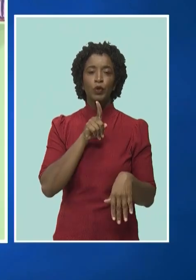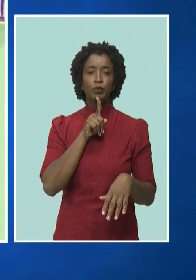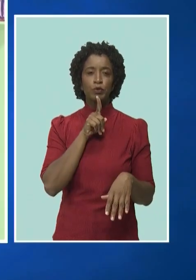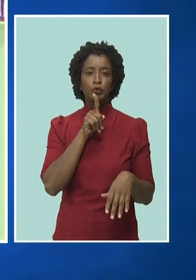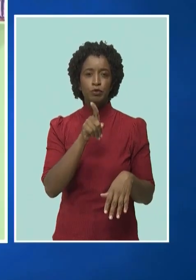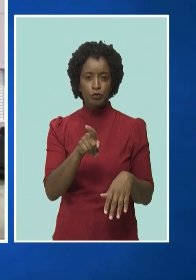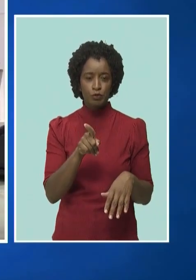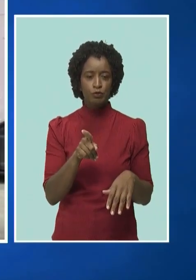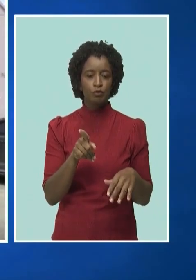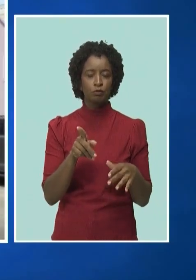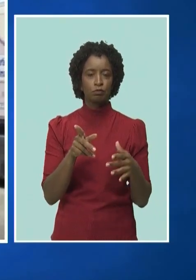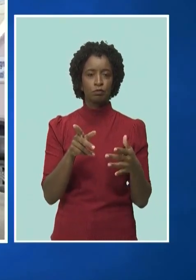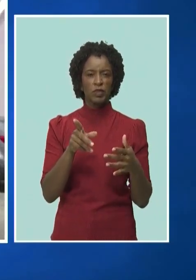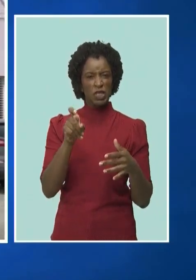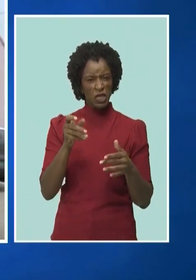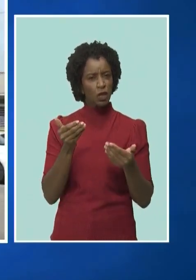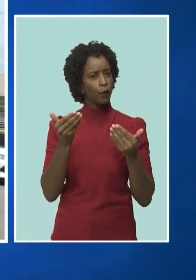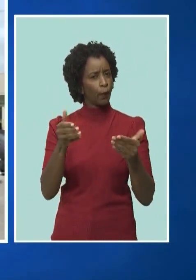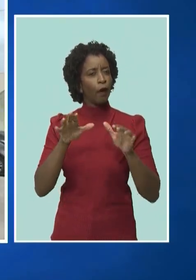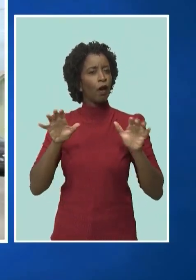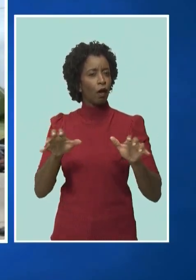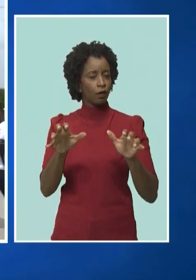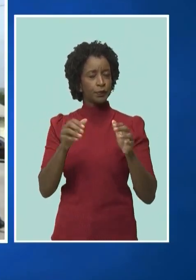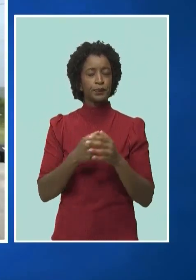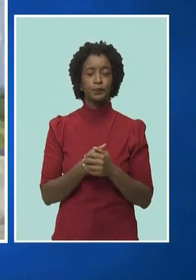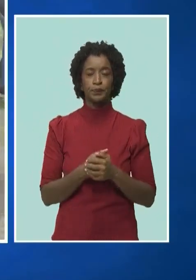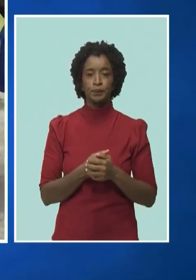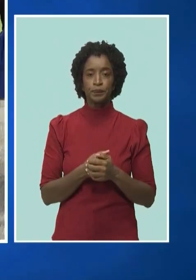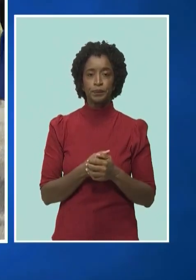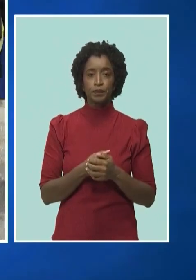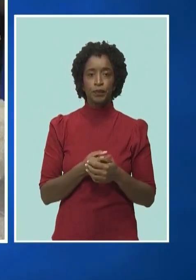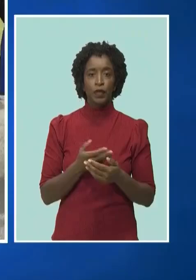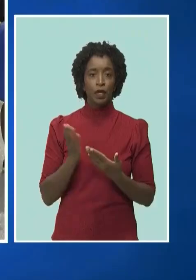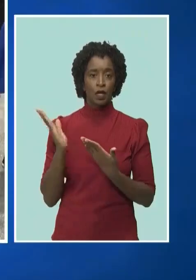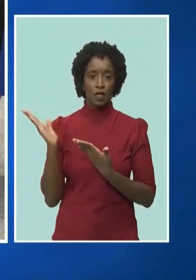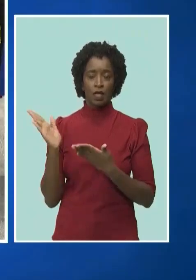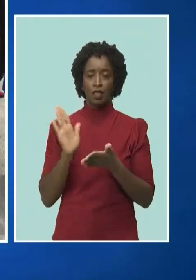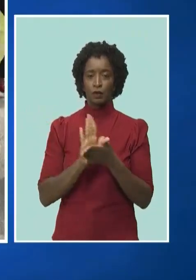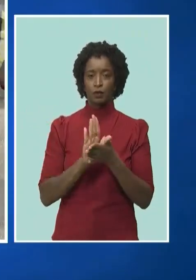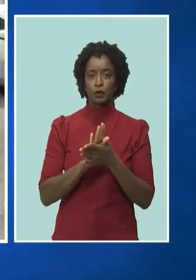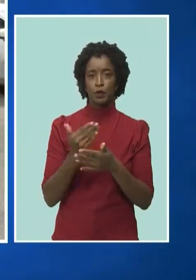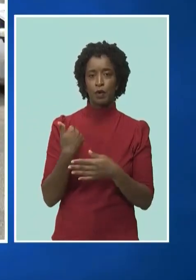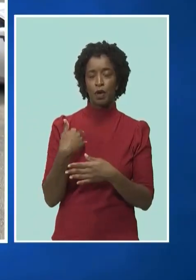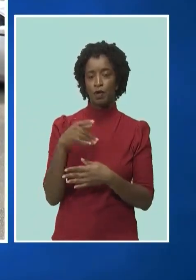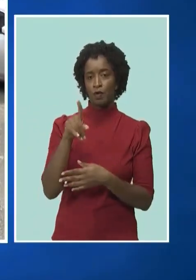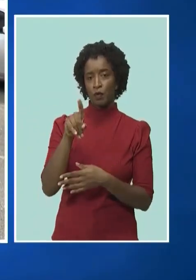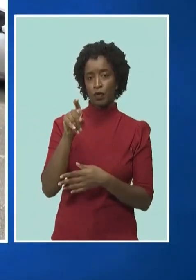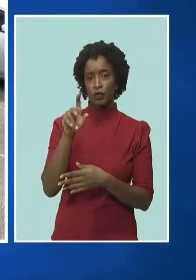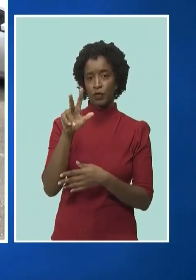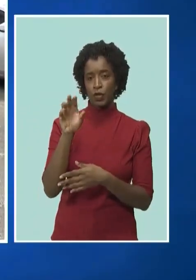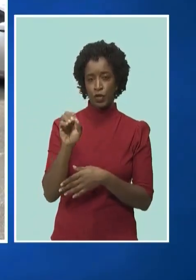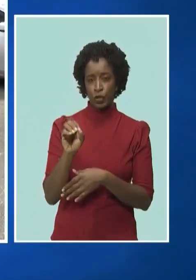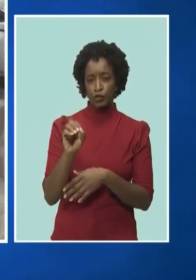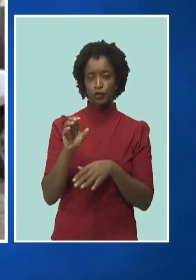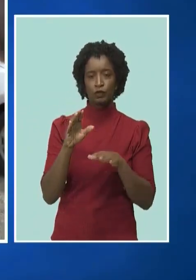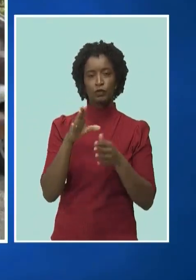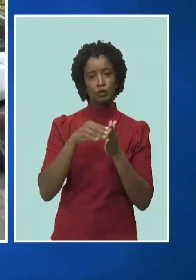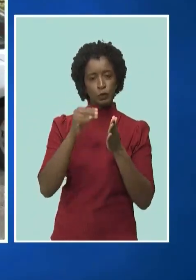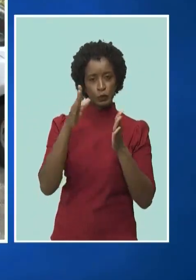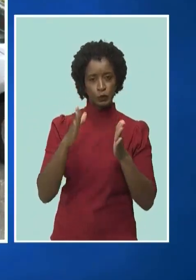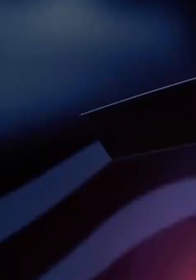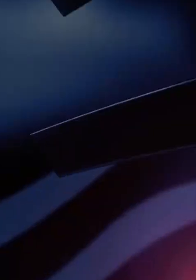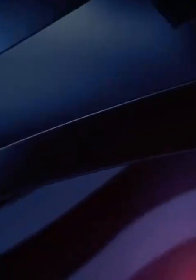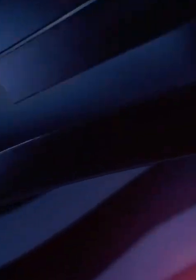it. The St. Martin's Mangrove Primary School has a roll of 130 students. Trevor Thorpe, CBC